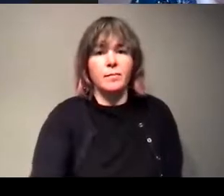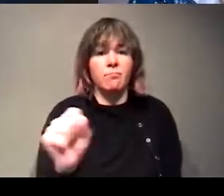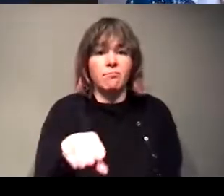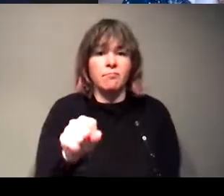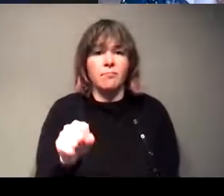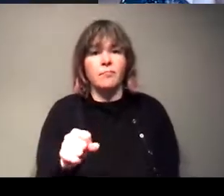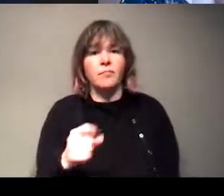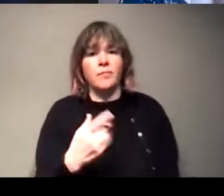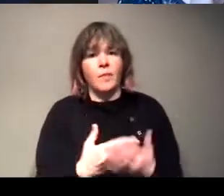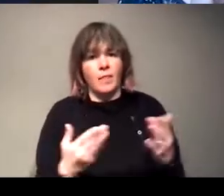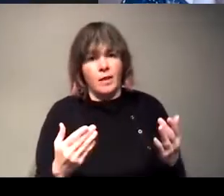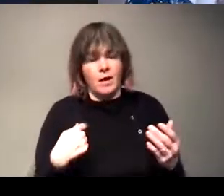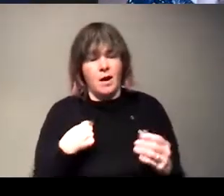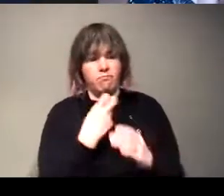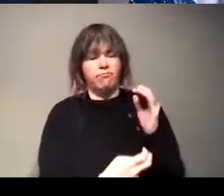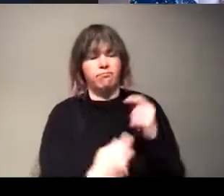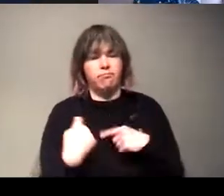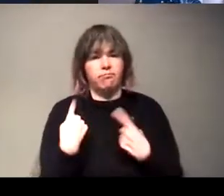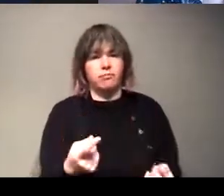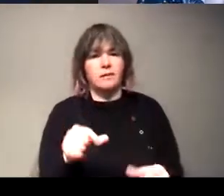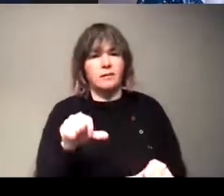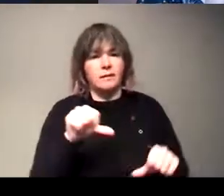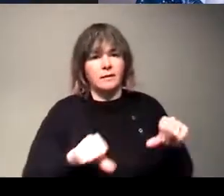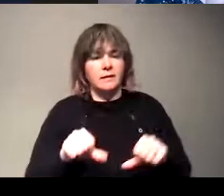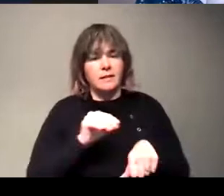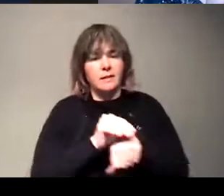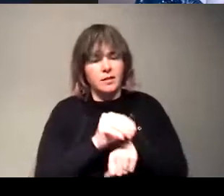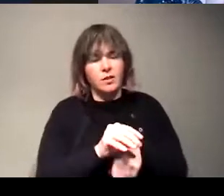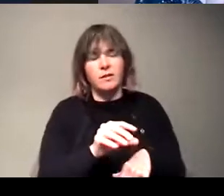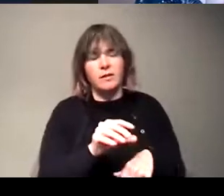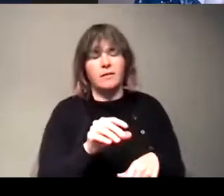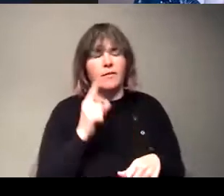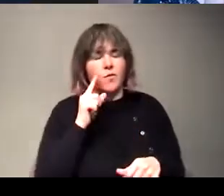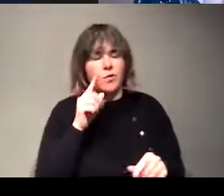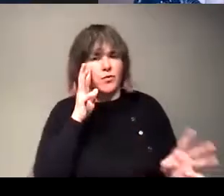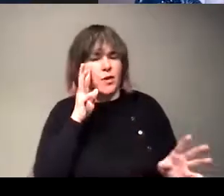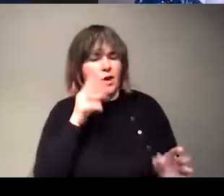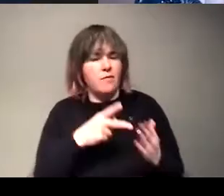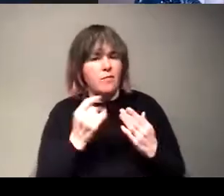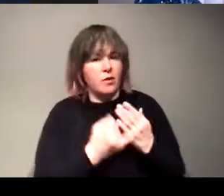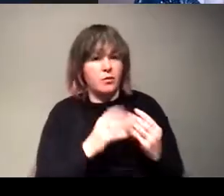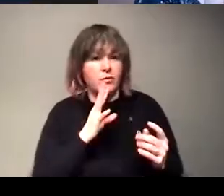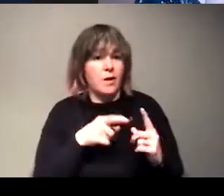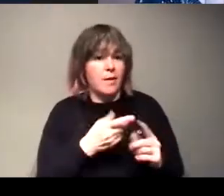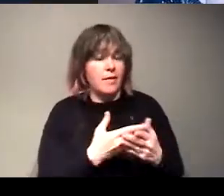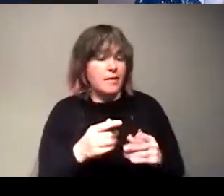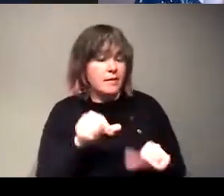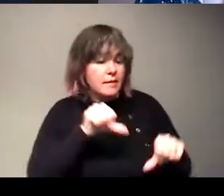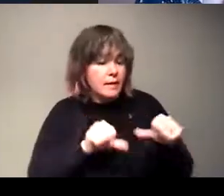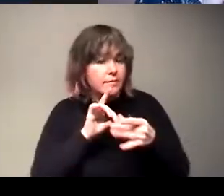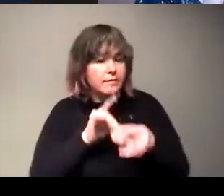One of the things I've been getting into lately is science consulting and advising for creative projects. And so talking about things like science of Star Wars